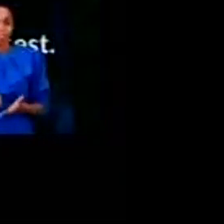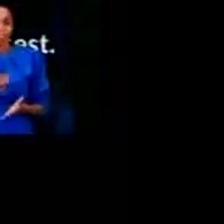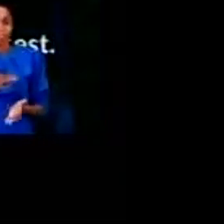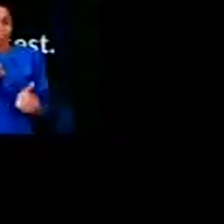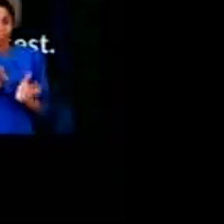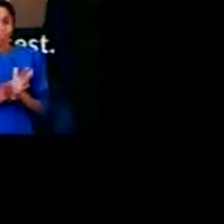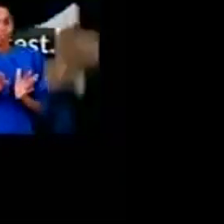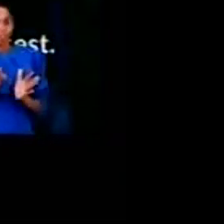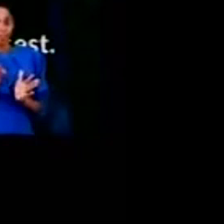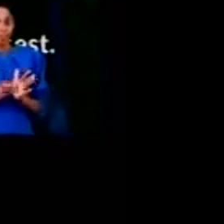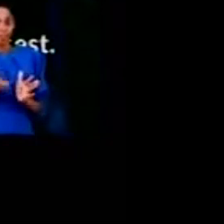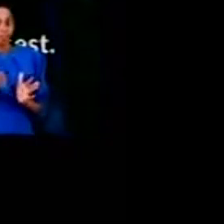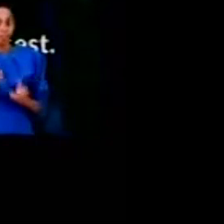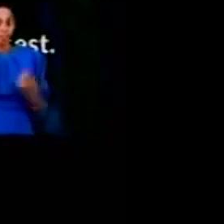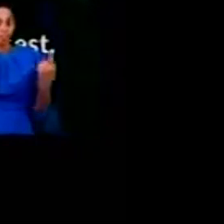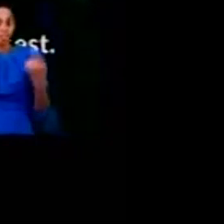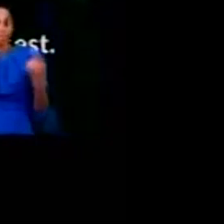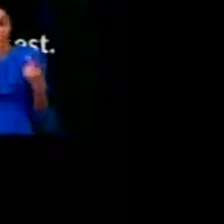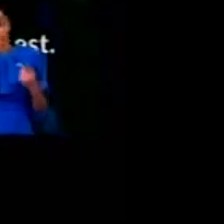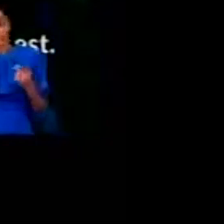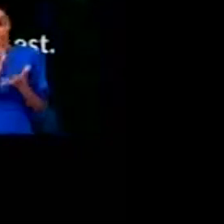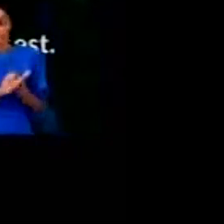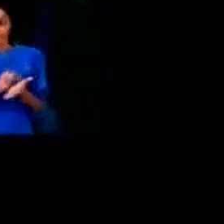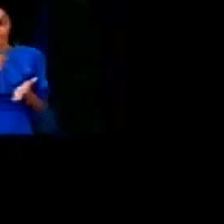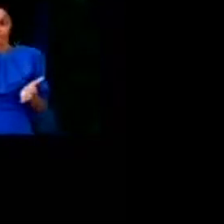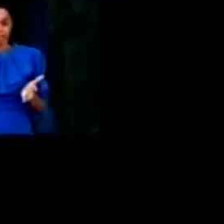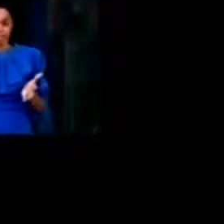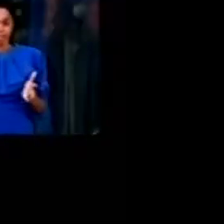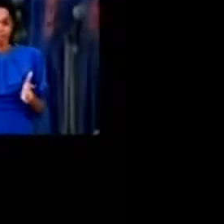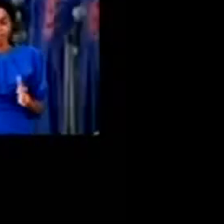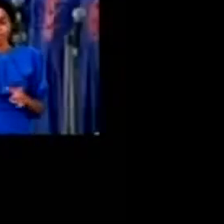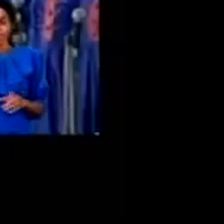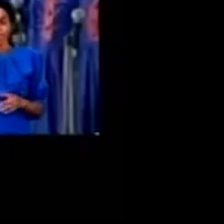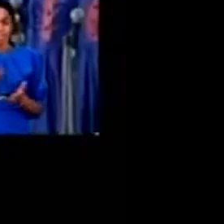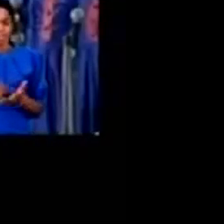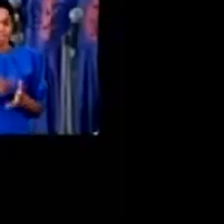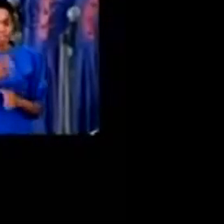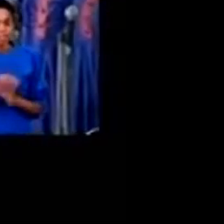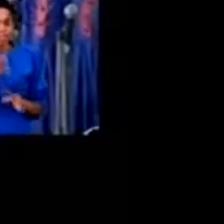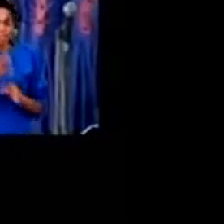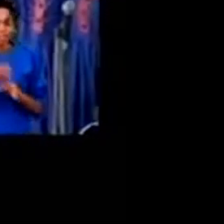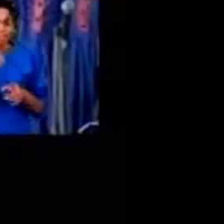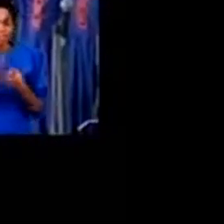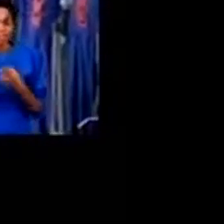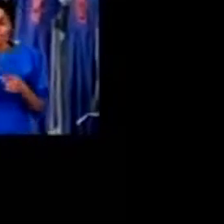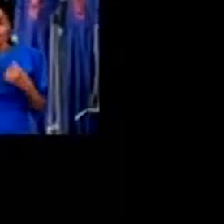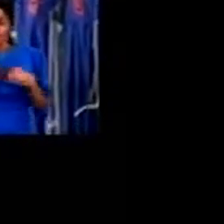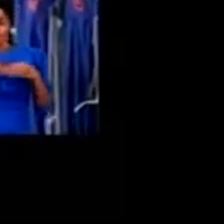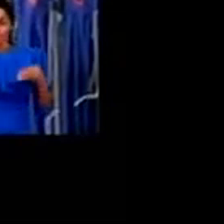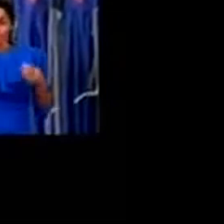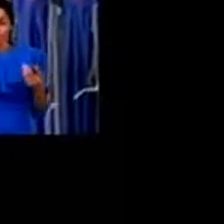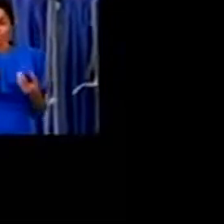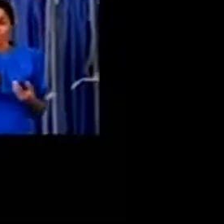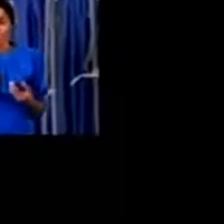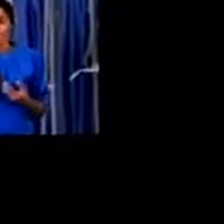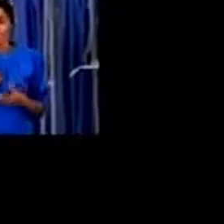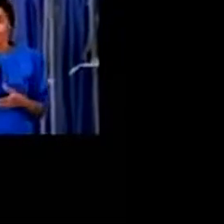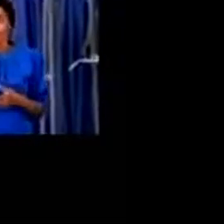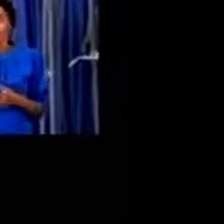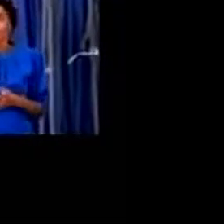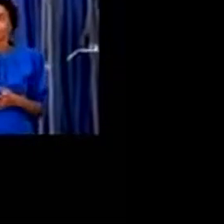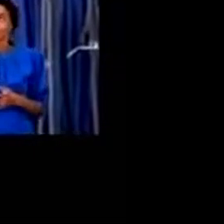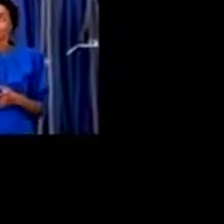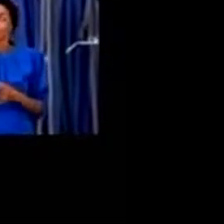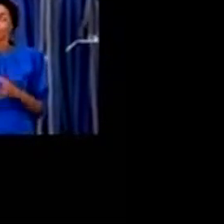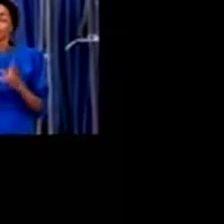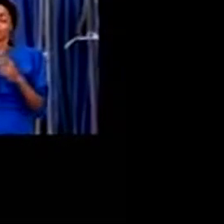who has given me the very best. A stranger to defeat I become